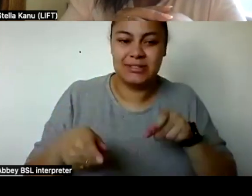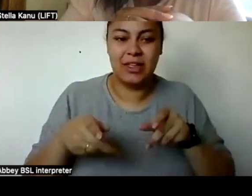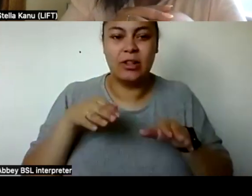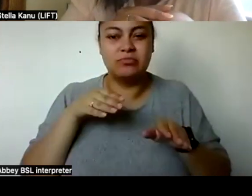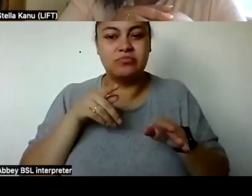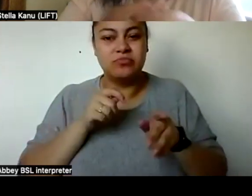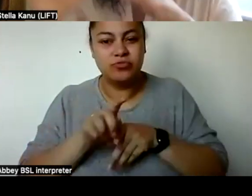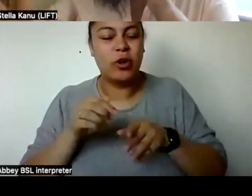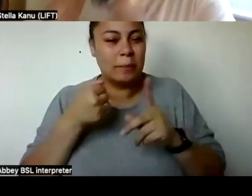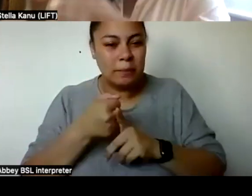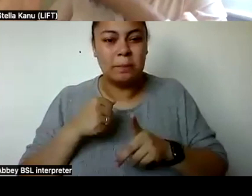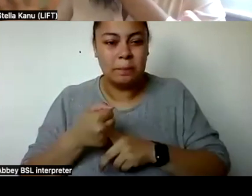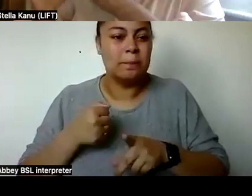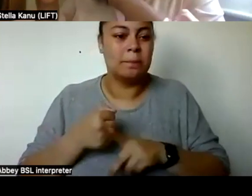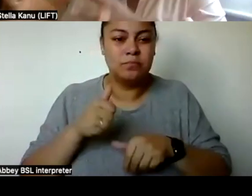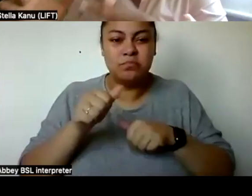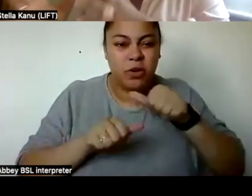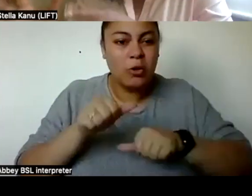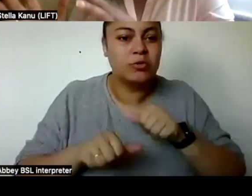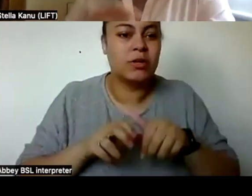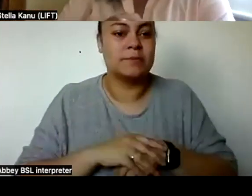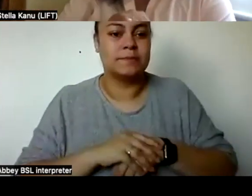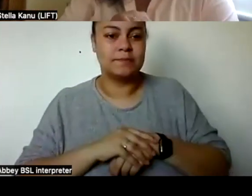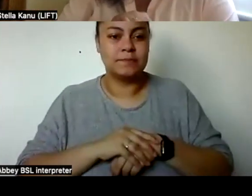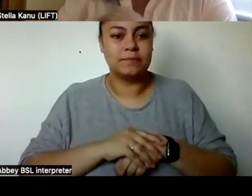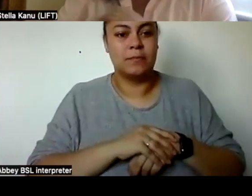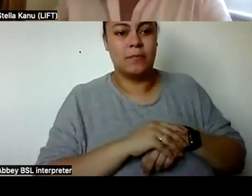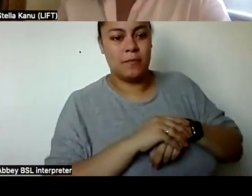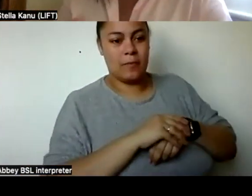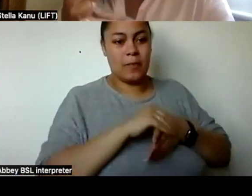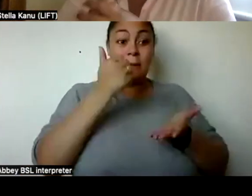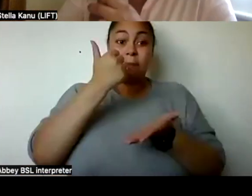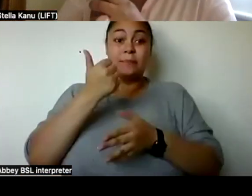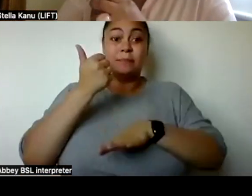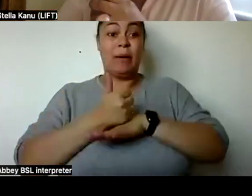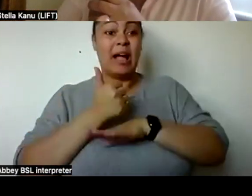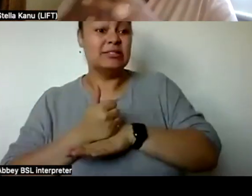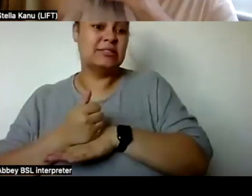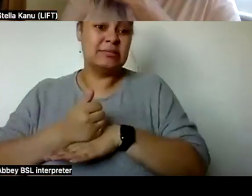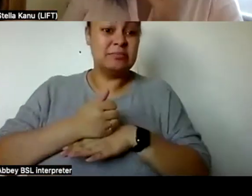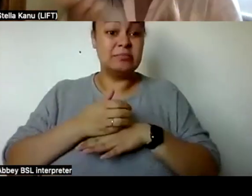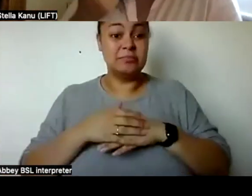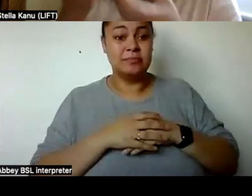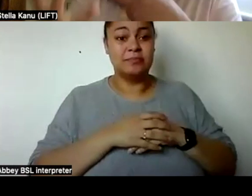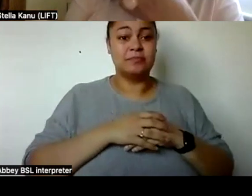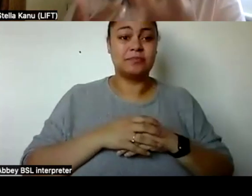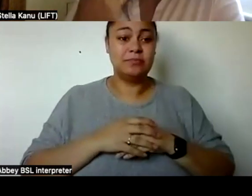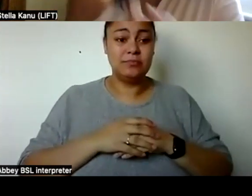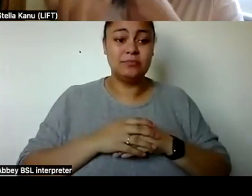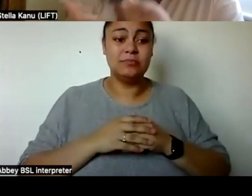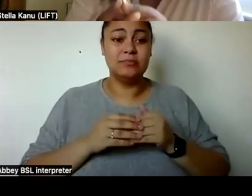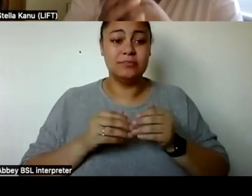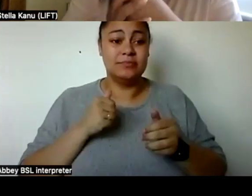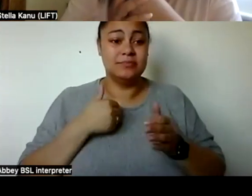much ongoing. And so once those kind of real basic things are kind of dealt with, or at least kind of you start the dance